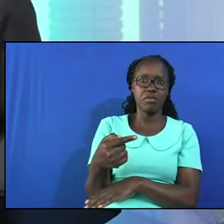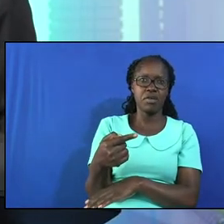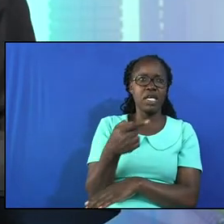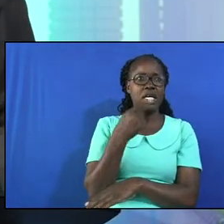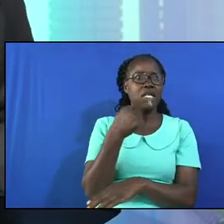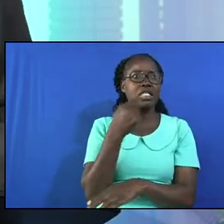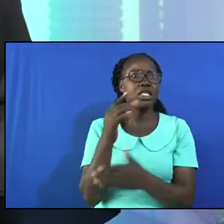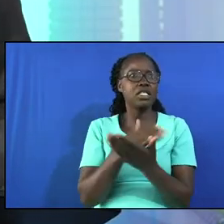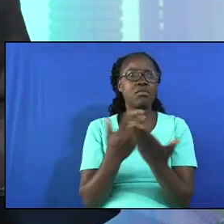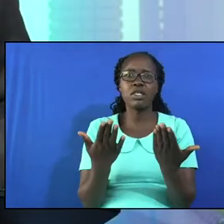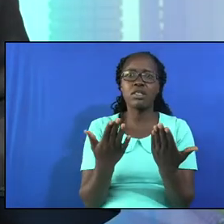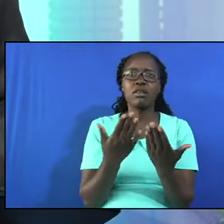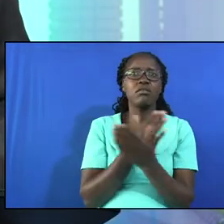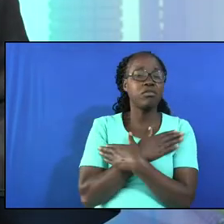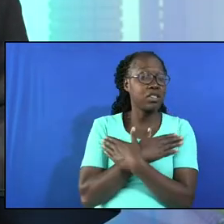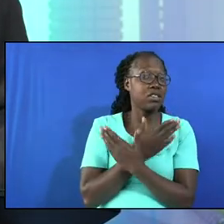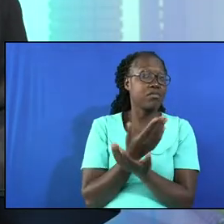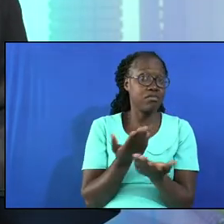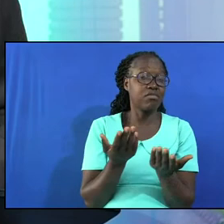Can I tell you something, friends?